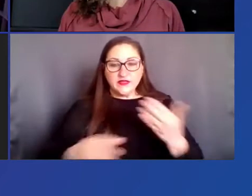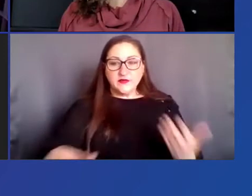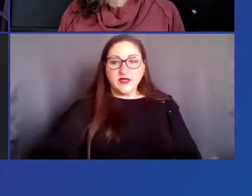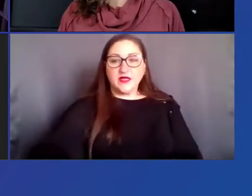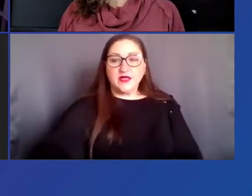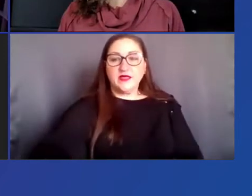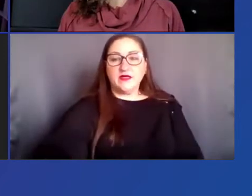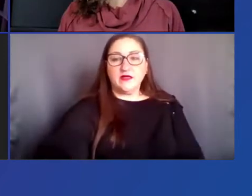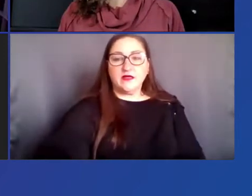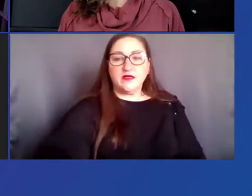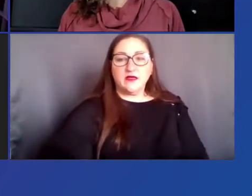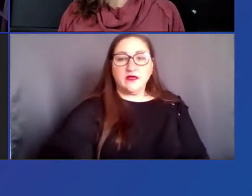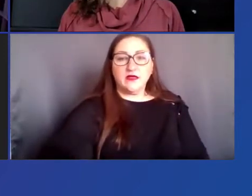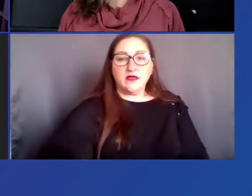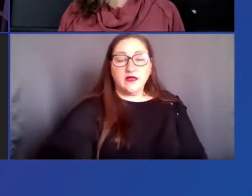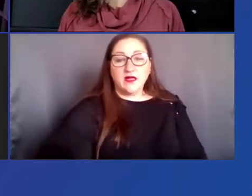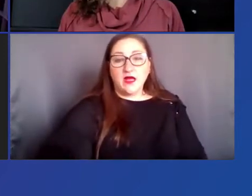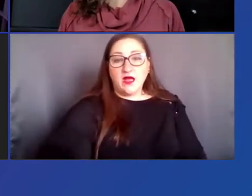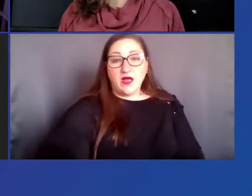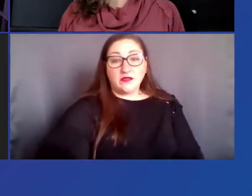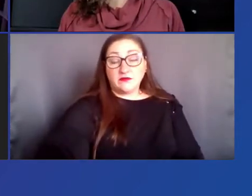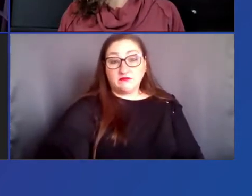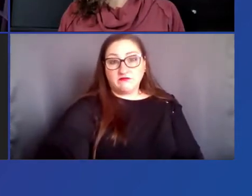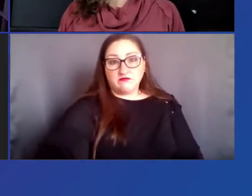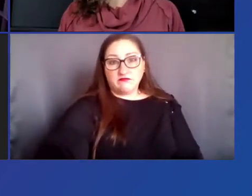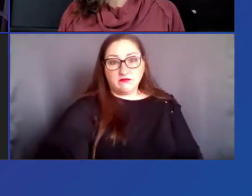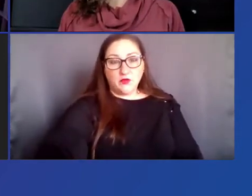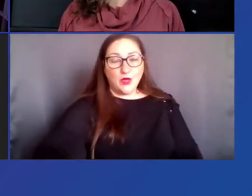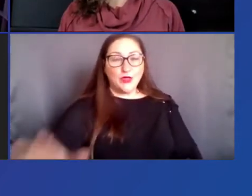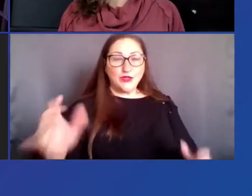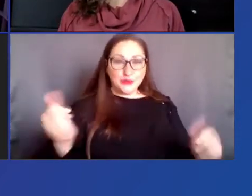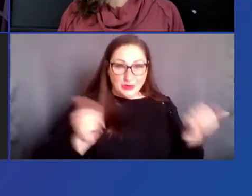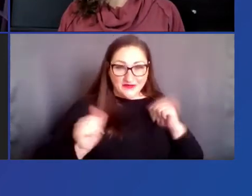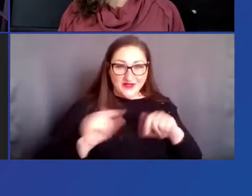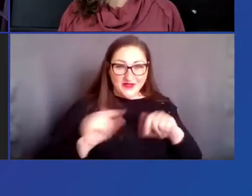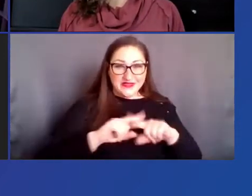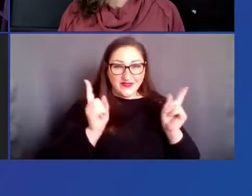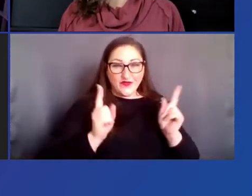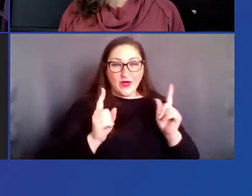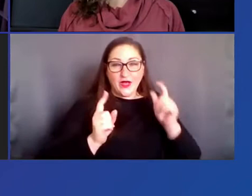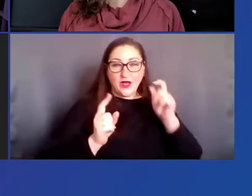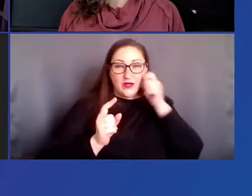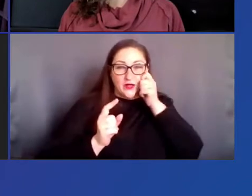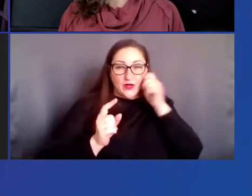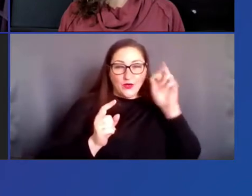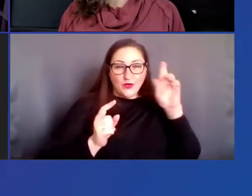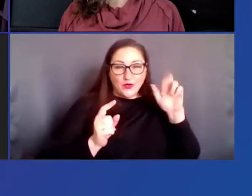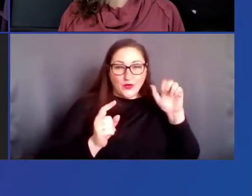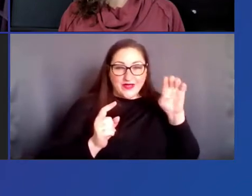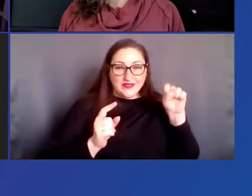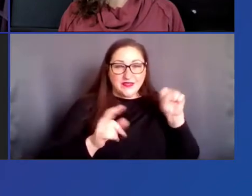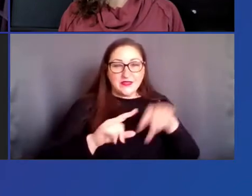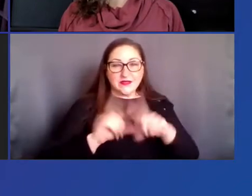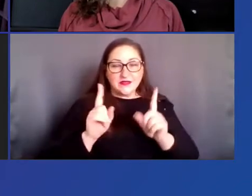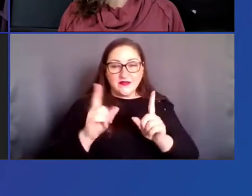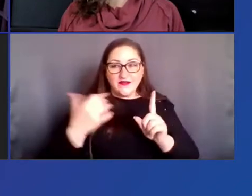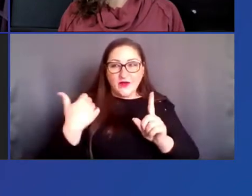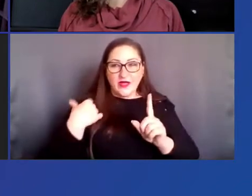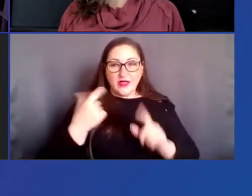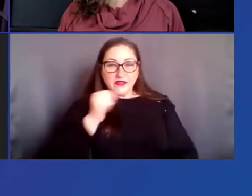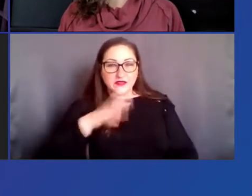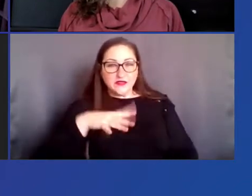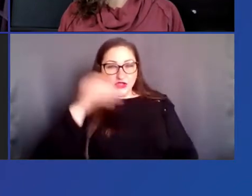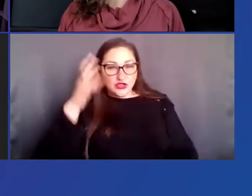to performance for different, races and genders, and just really just all in all, it's a